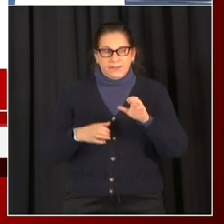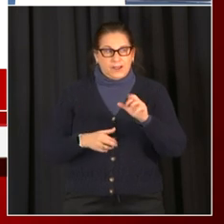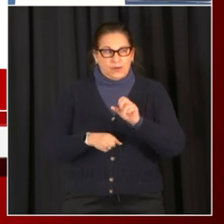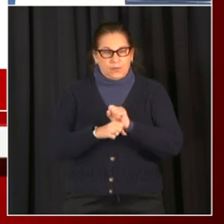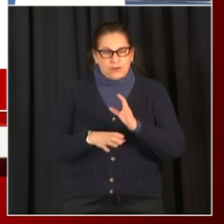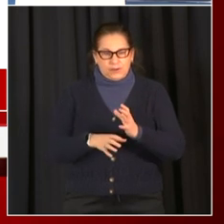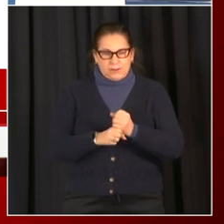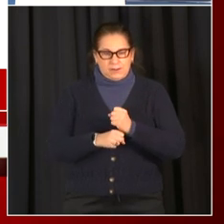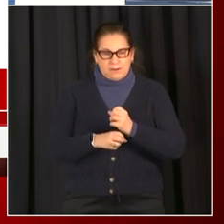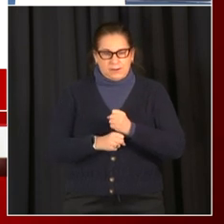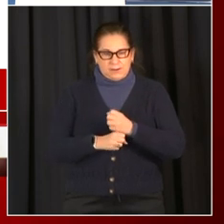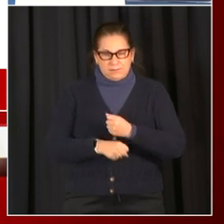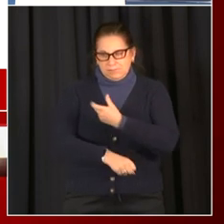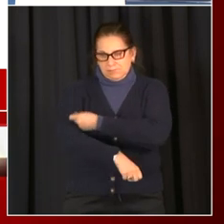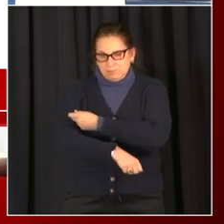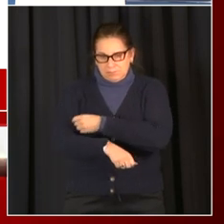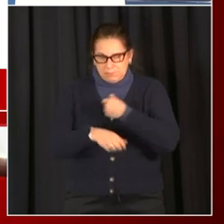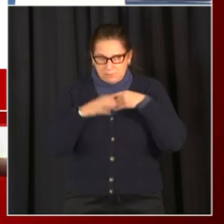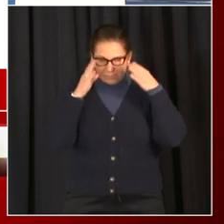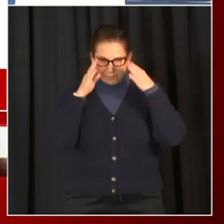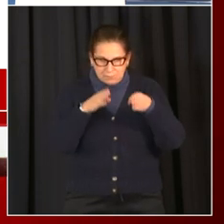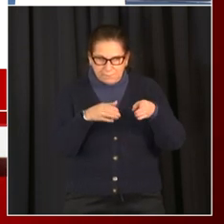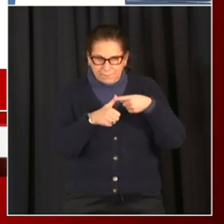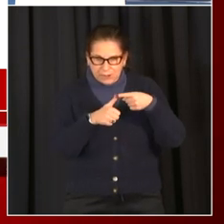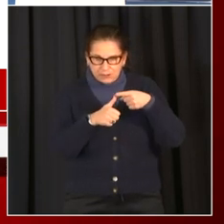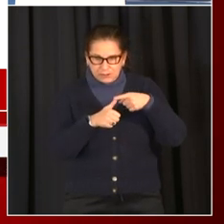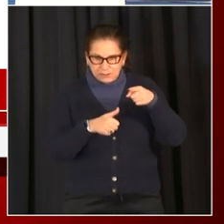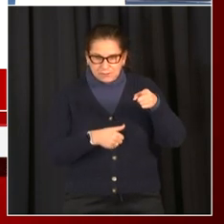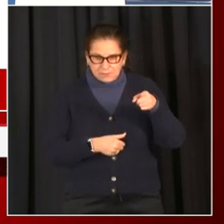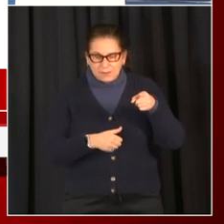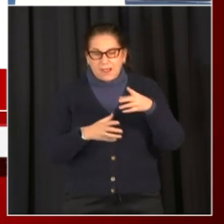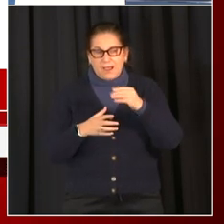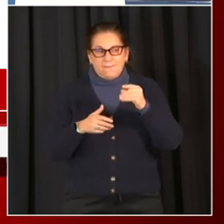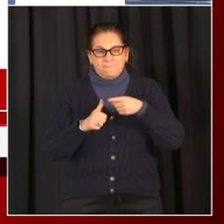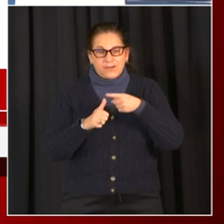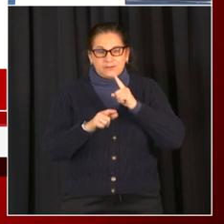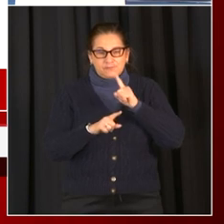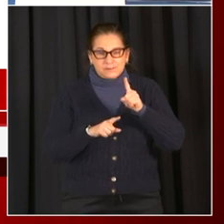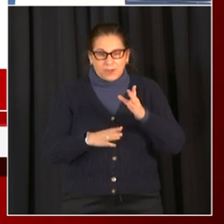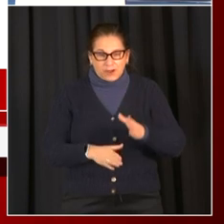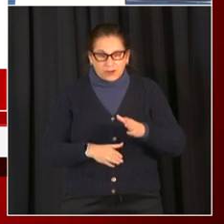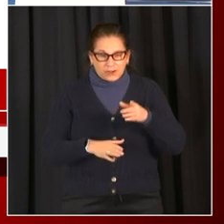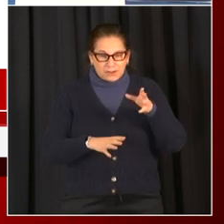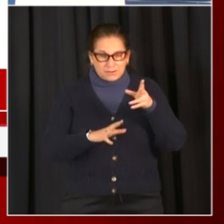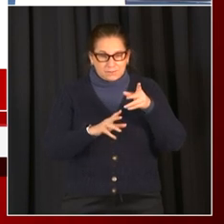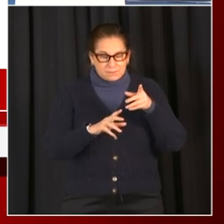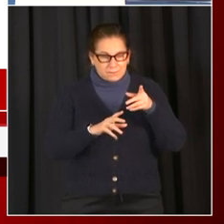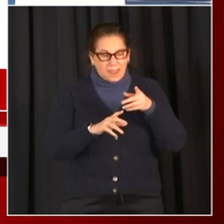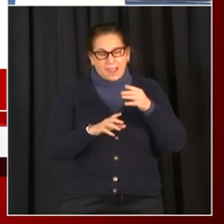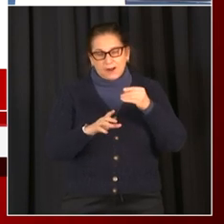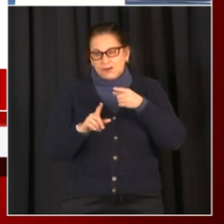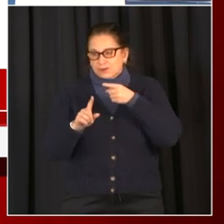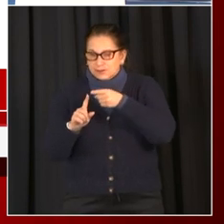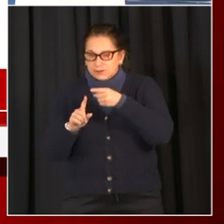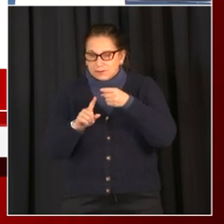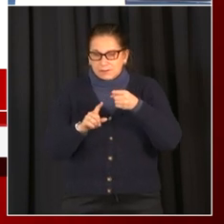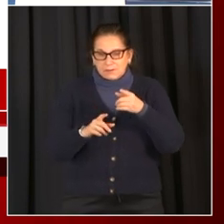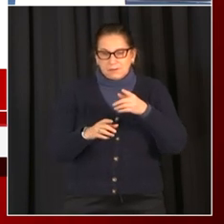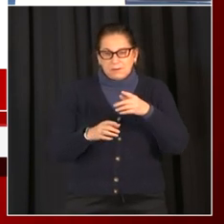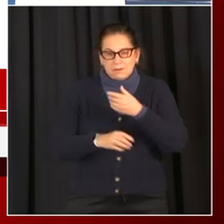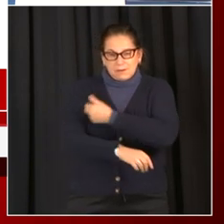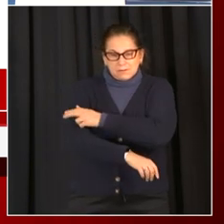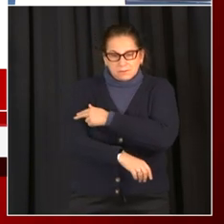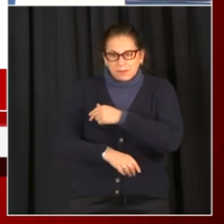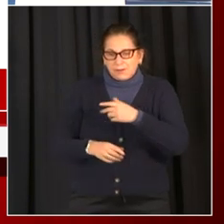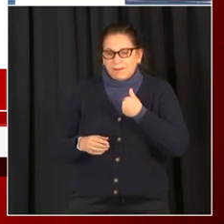know, we focused on our first responders and those in the acute care hospitals, the ones in the ERs and the ones in